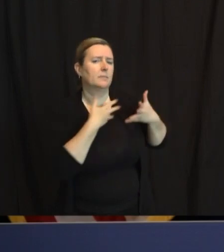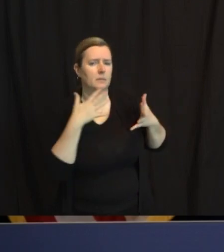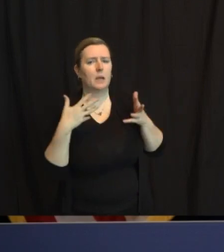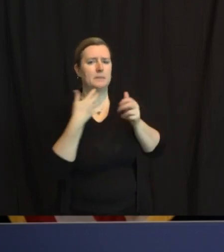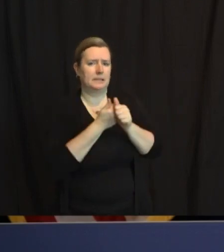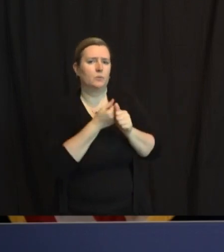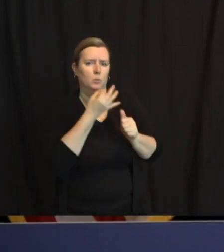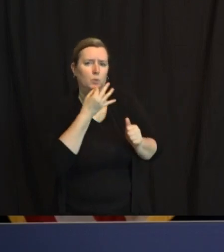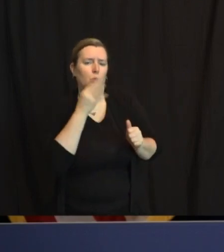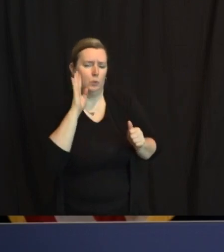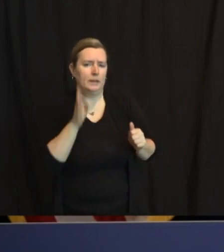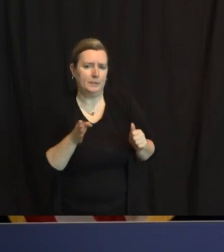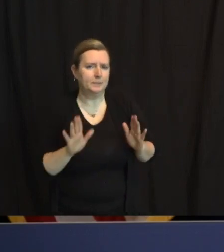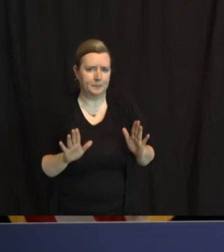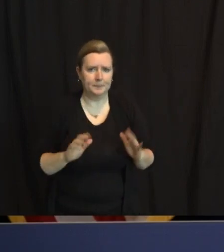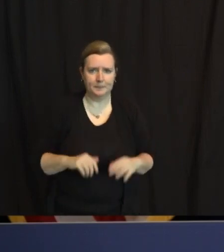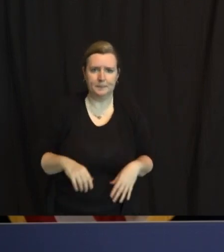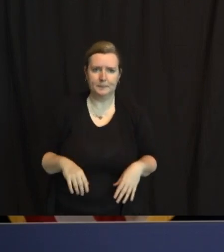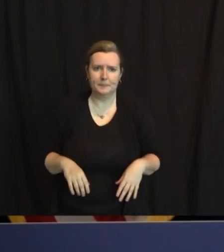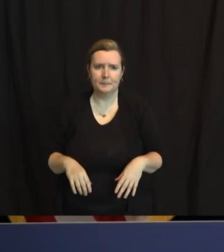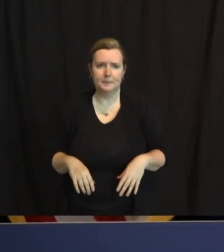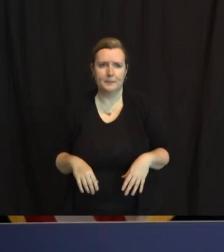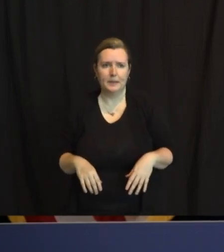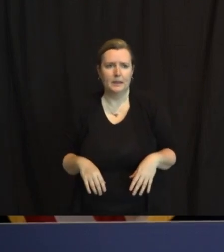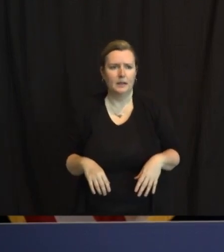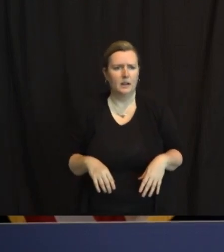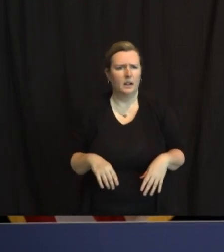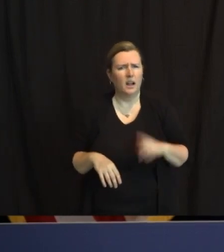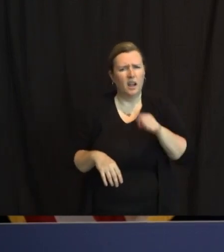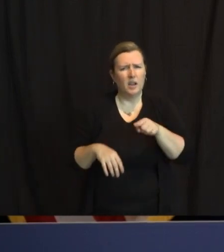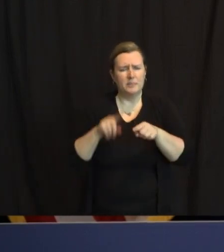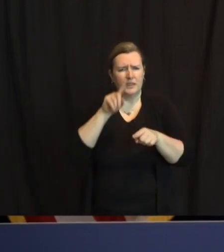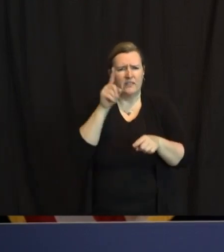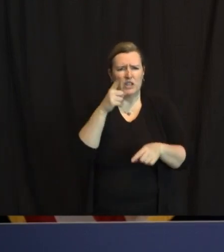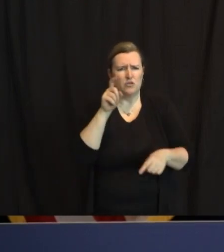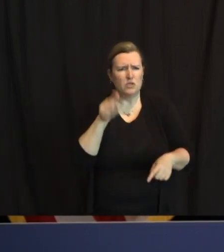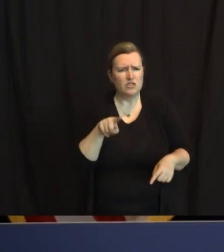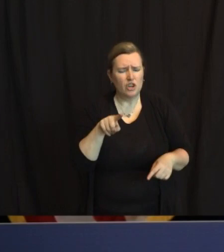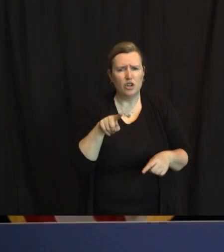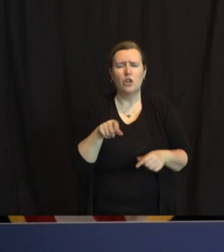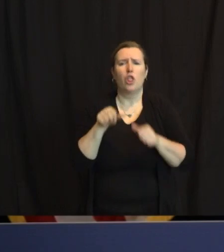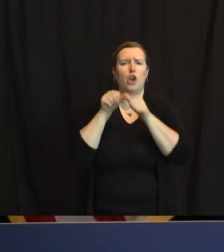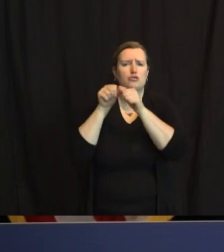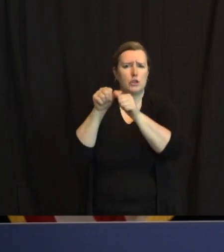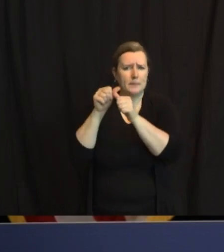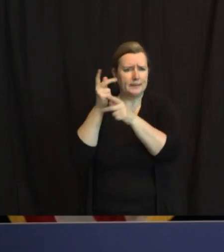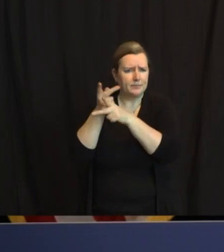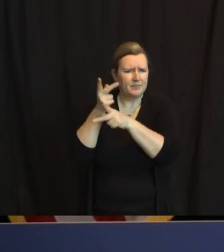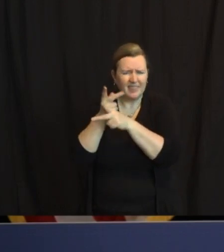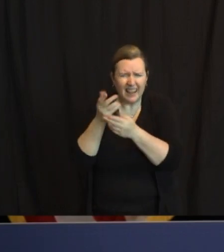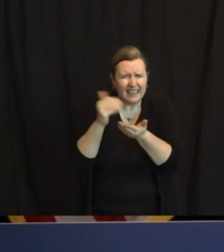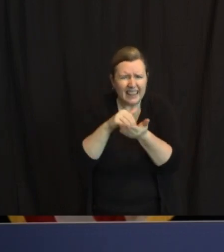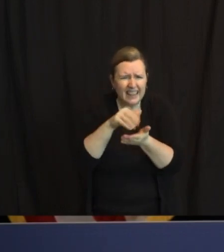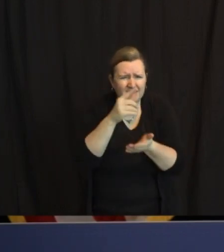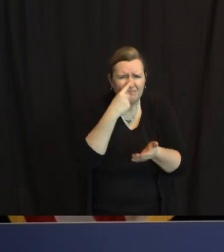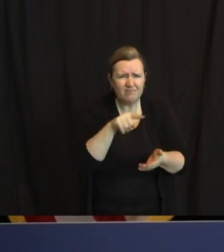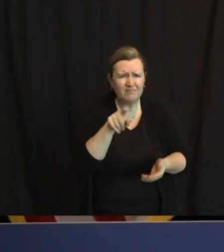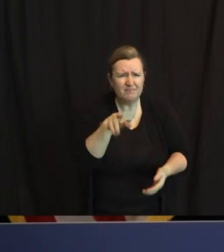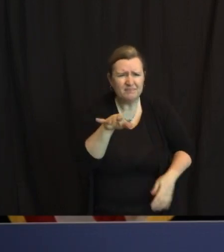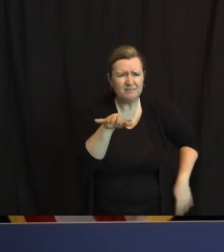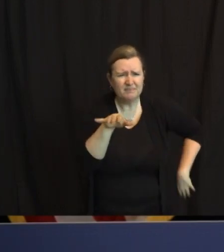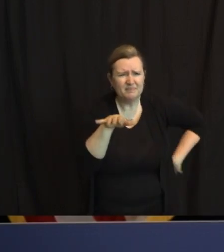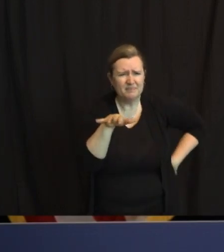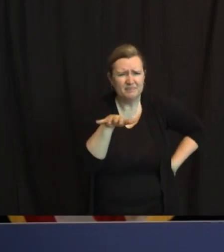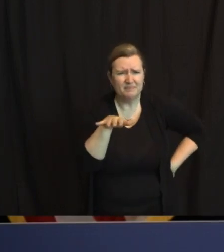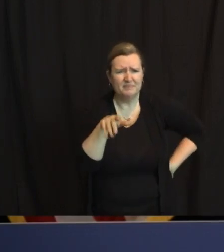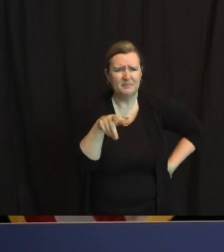Elise, I'm looking at my note, and I don't know what your first question on long-term care was. Is there any evidence that